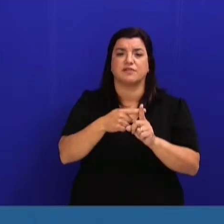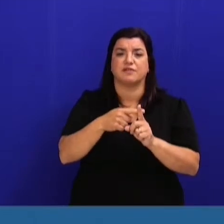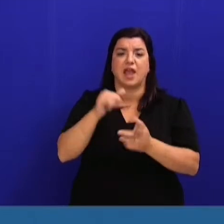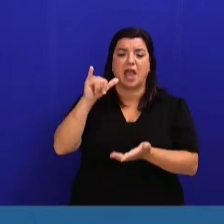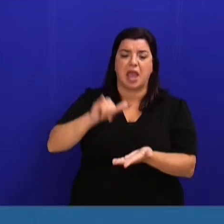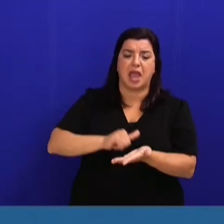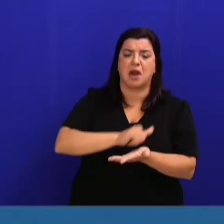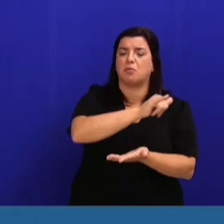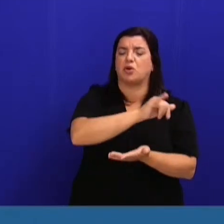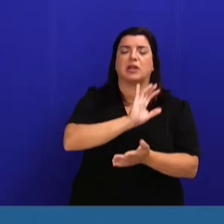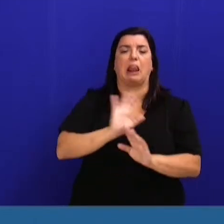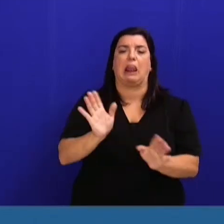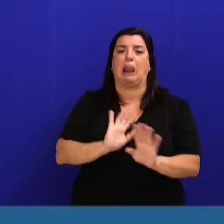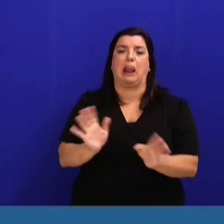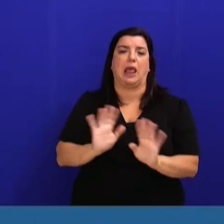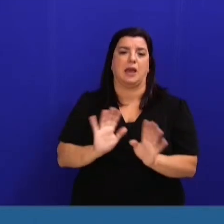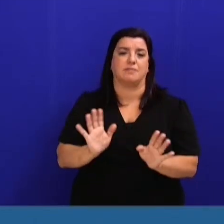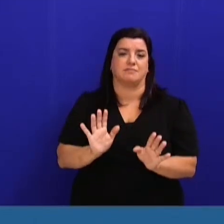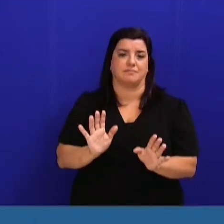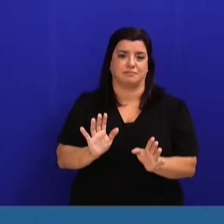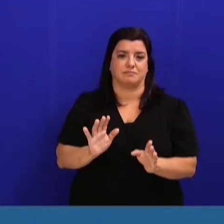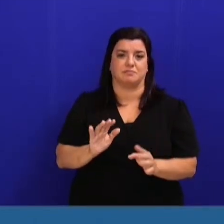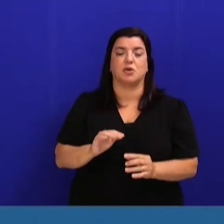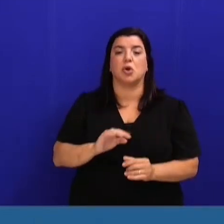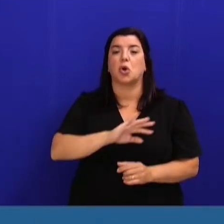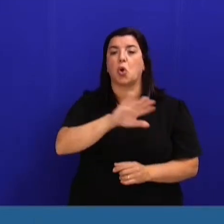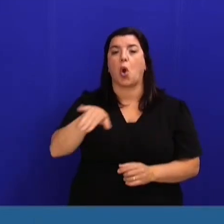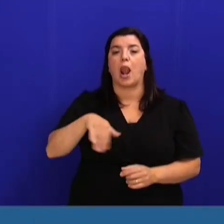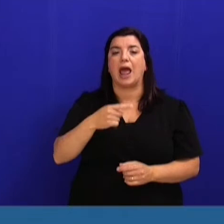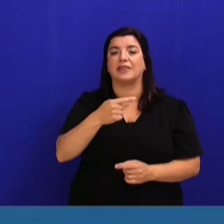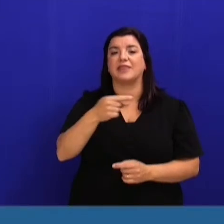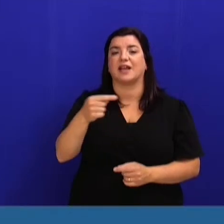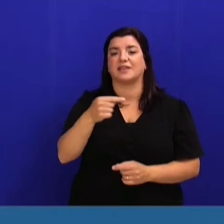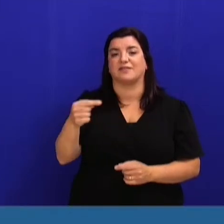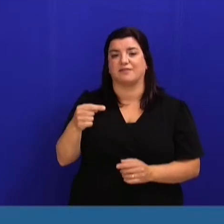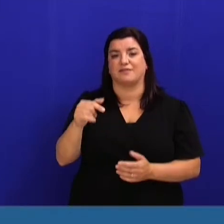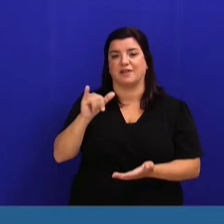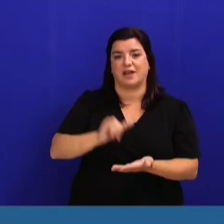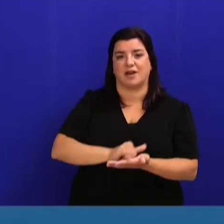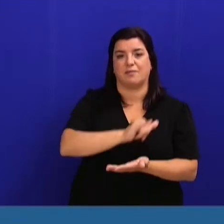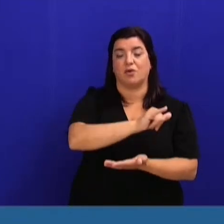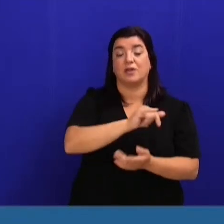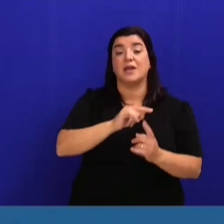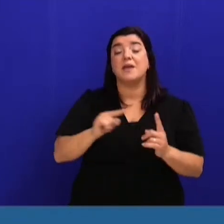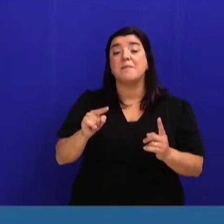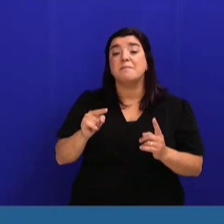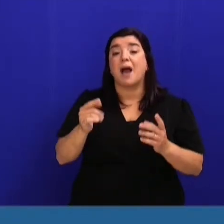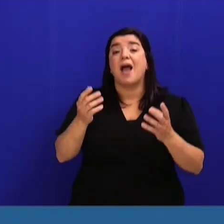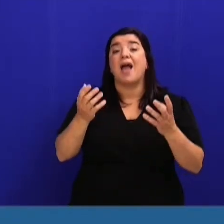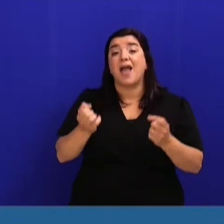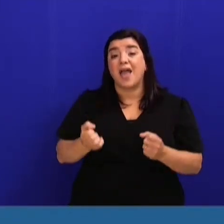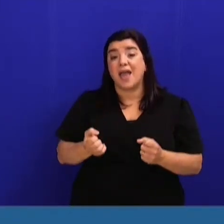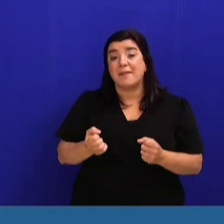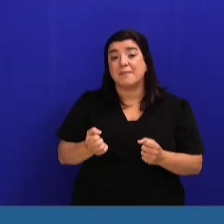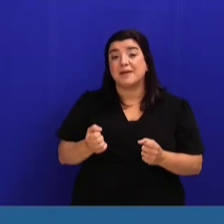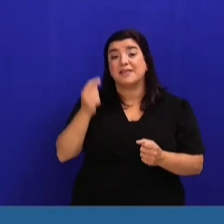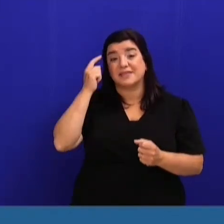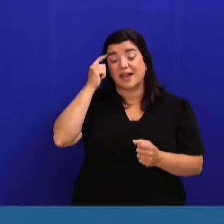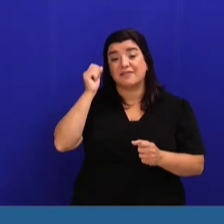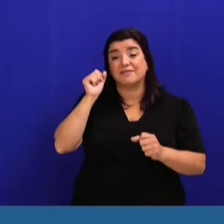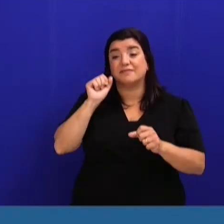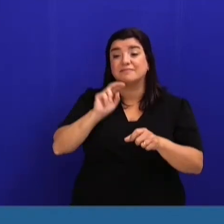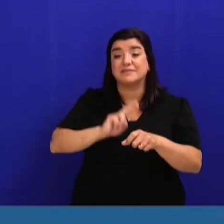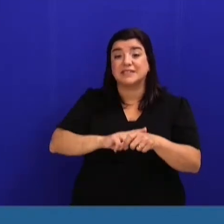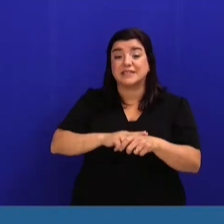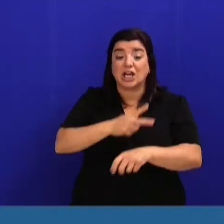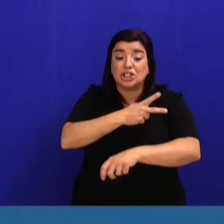minn dawn li kienu qegħdin ġejjin li għamilna testijiet, però nfakkarkom li inti għandek l-incubation period li up to 14 days u allura jkollna